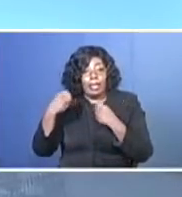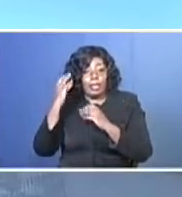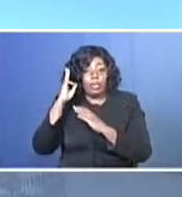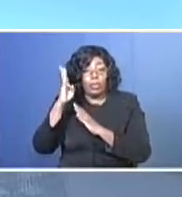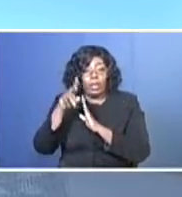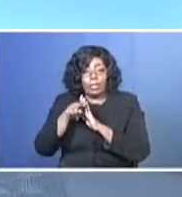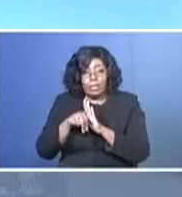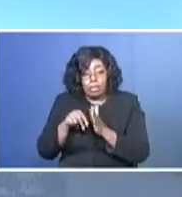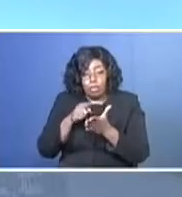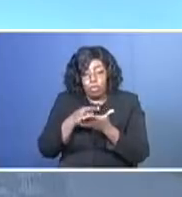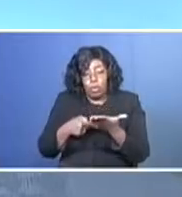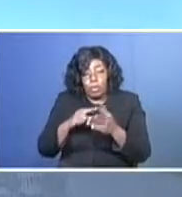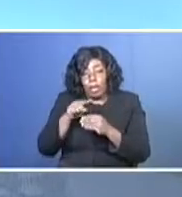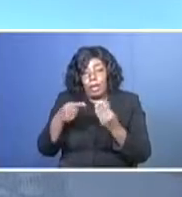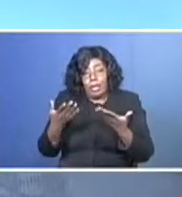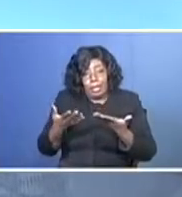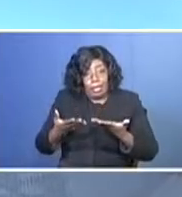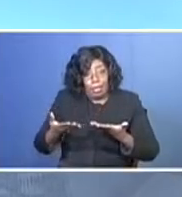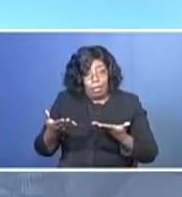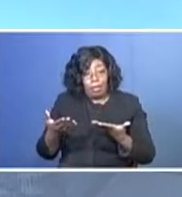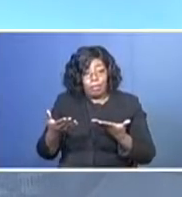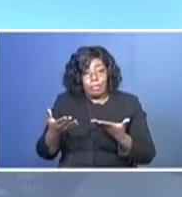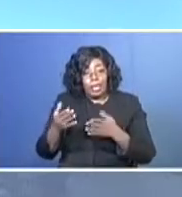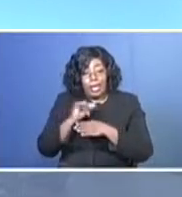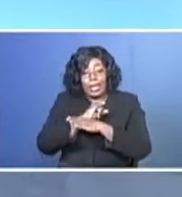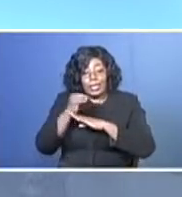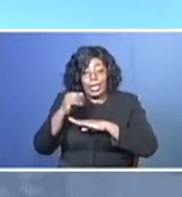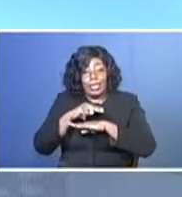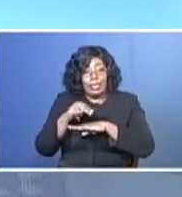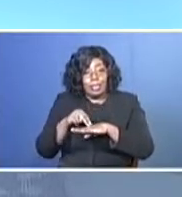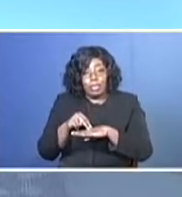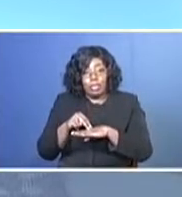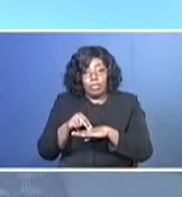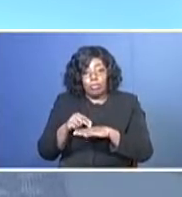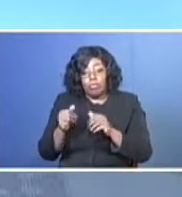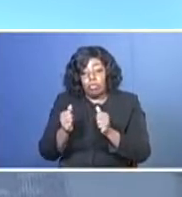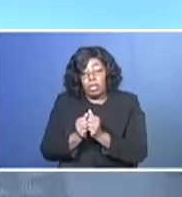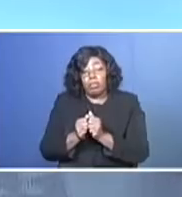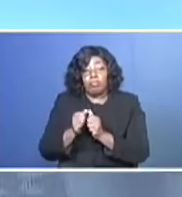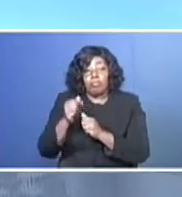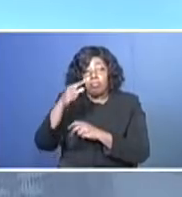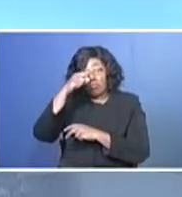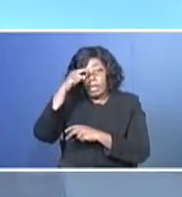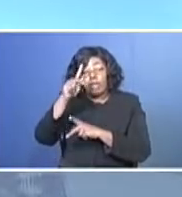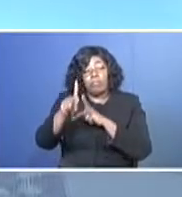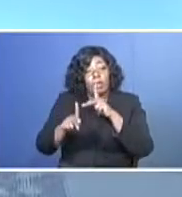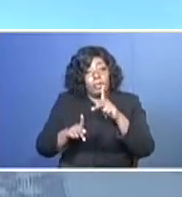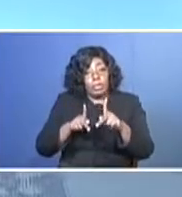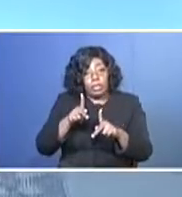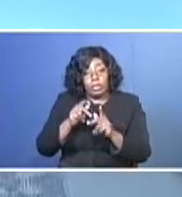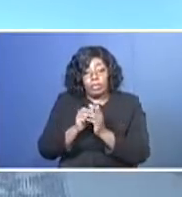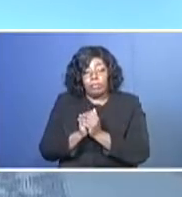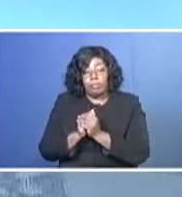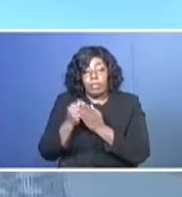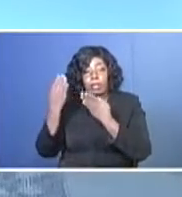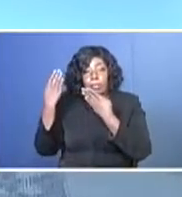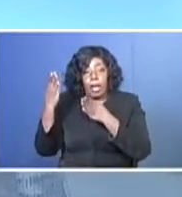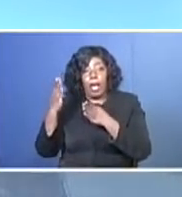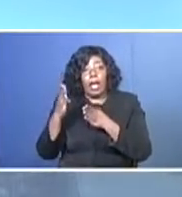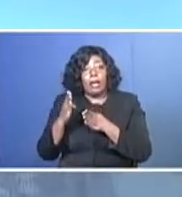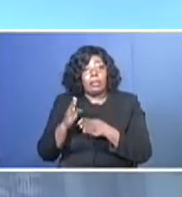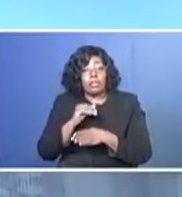But what about here at home, an island nation with a predominantly Black population? While the Bahamas may not